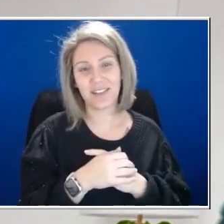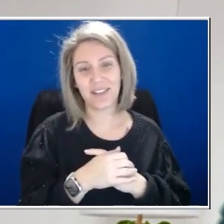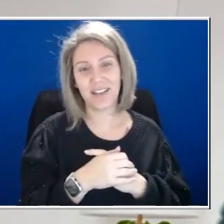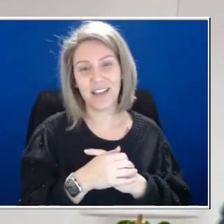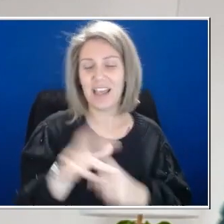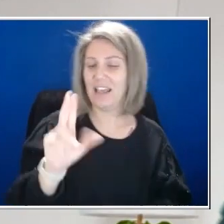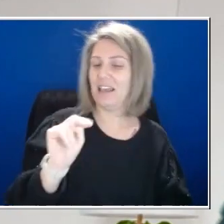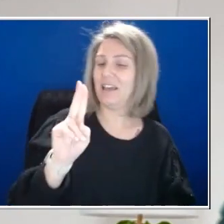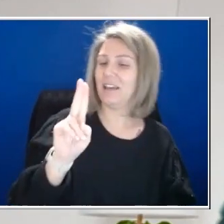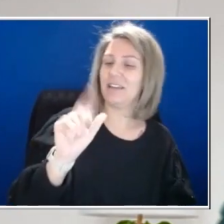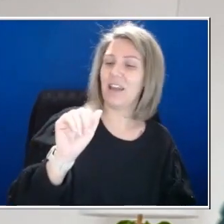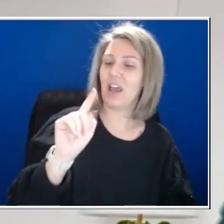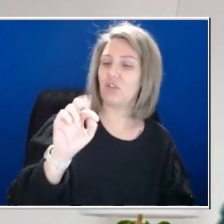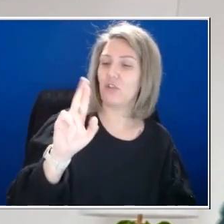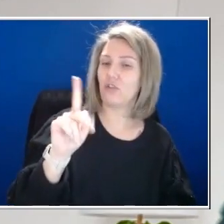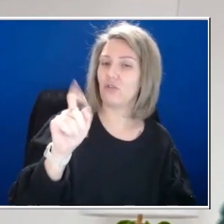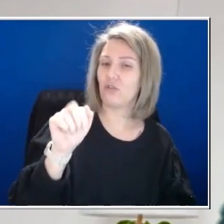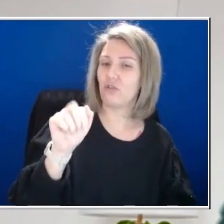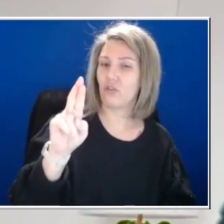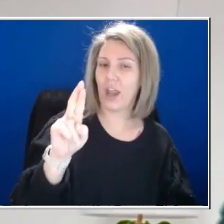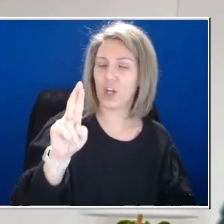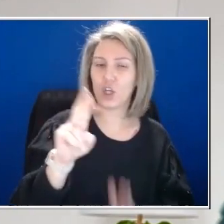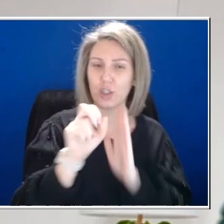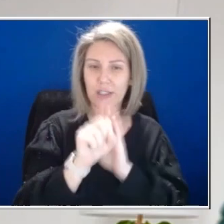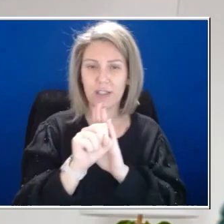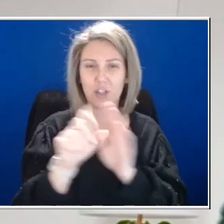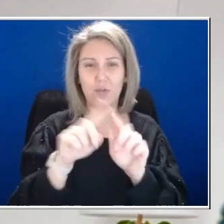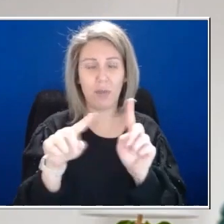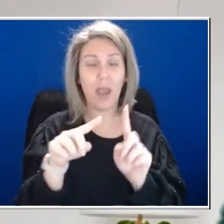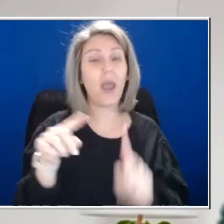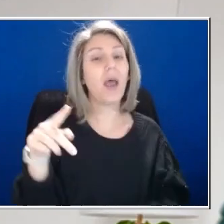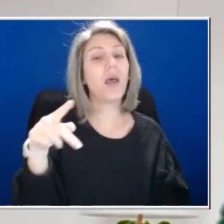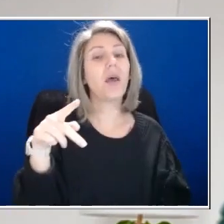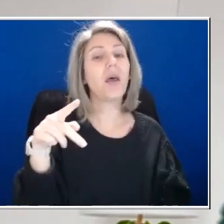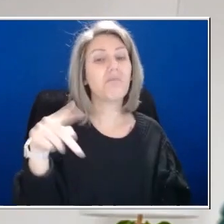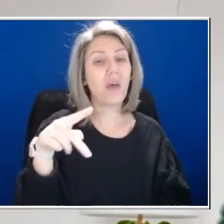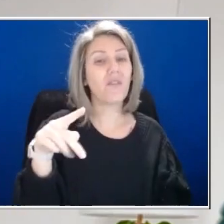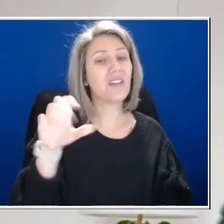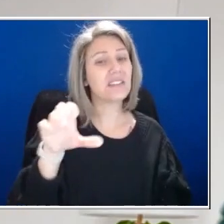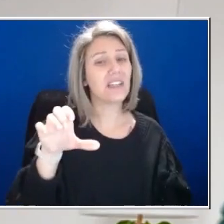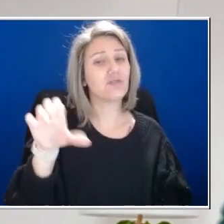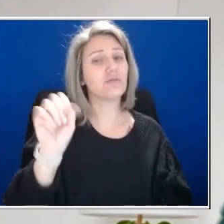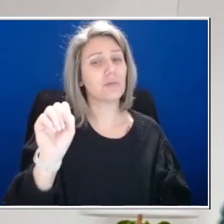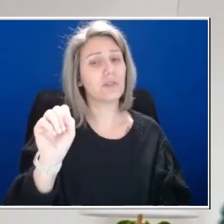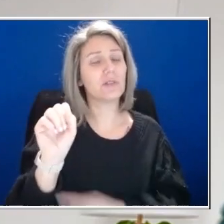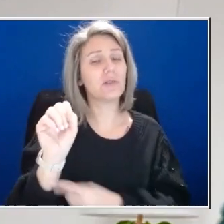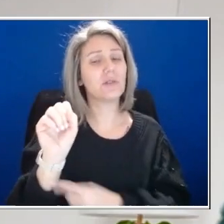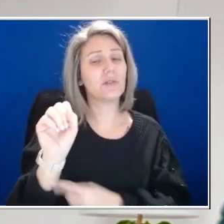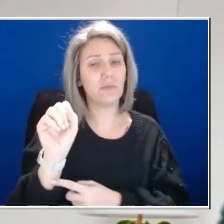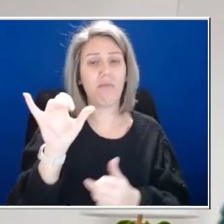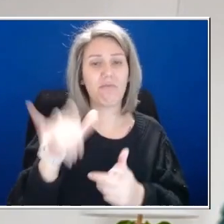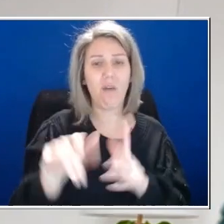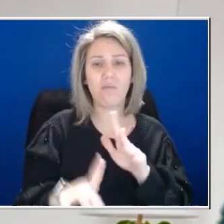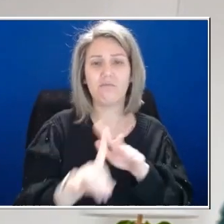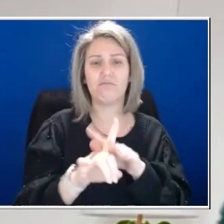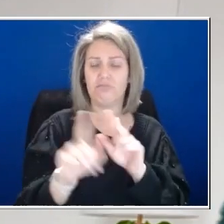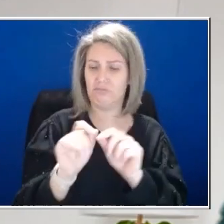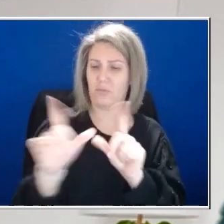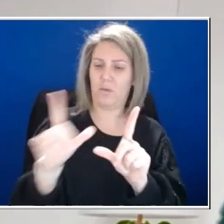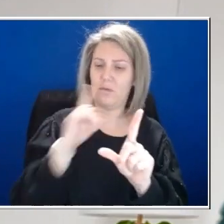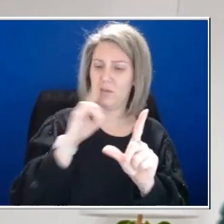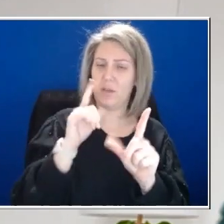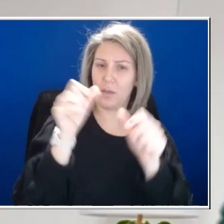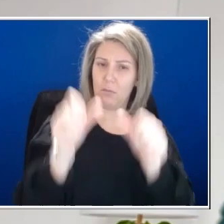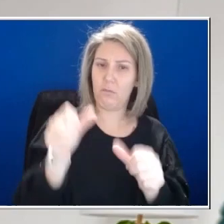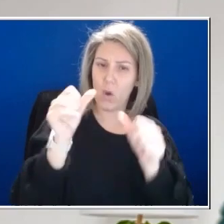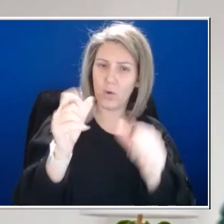one that came up, but pelvic congestion syndrome was one that was coming up. And in the posts that I was seeing, there